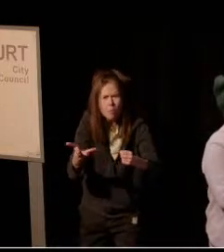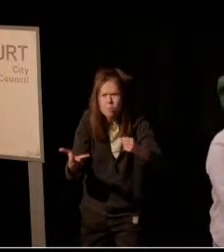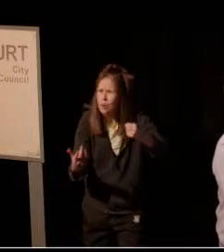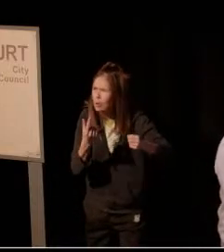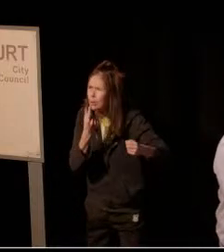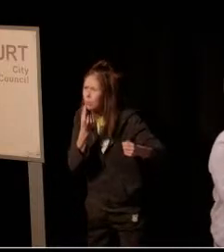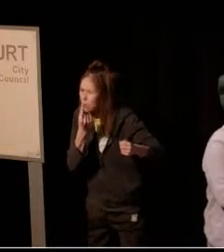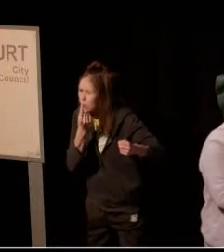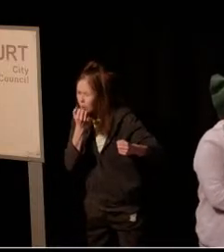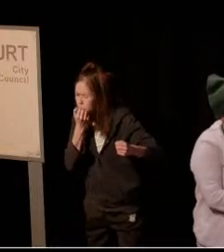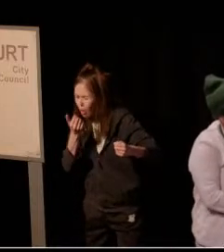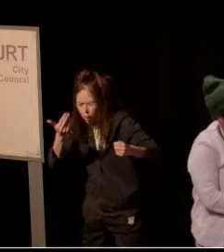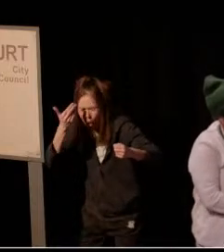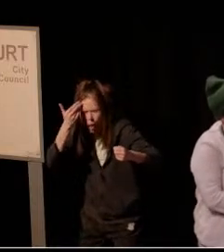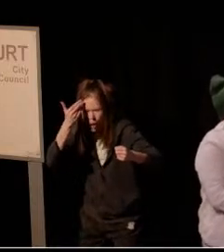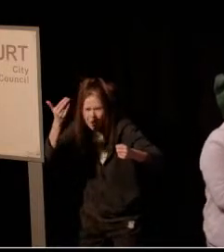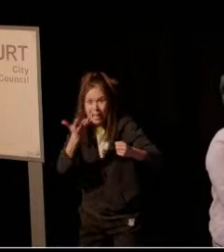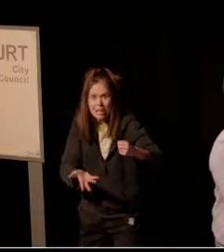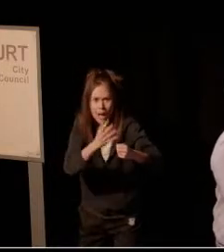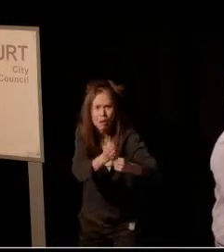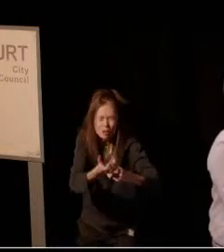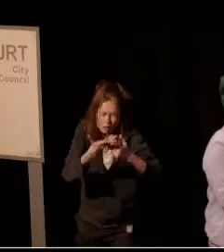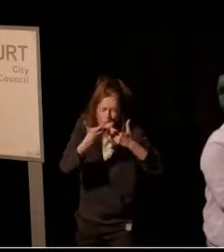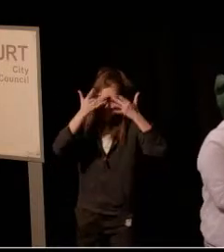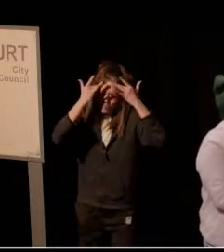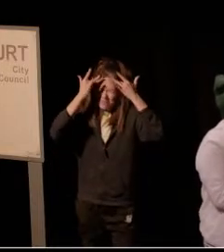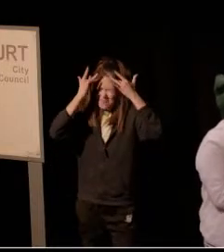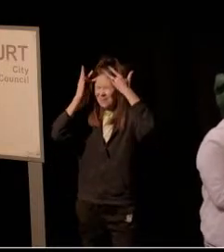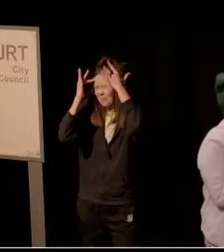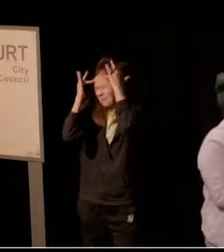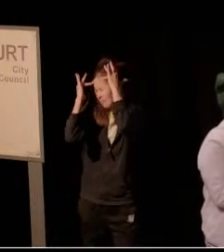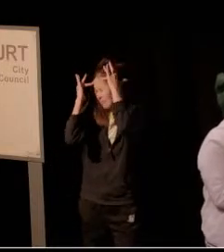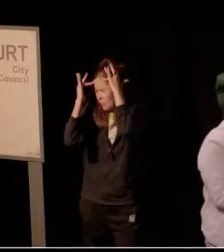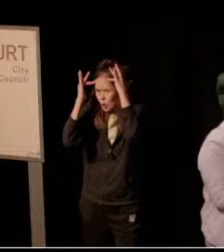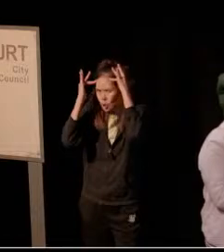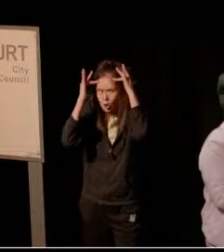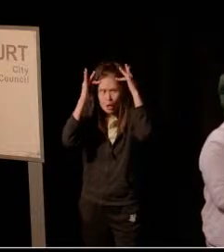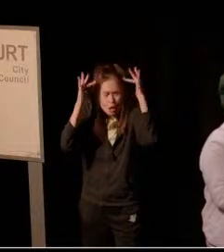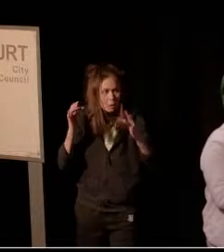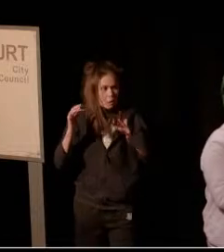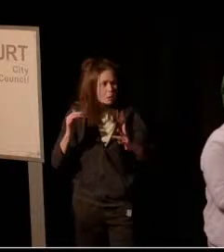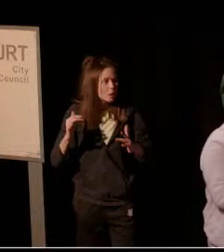and I feel it, and that's what's caused this corruption of my brains.